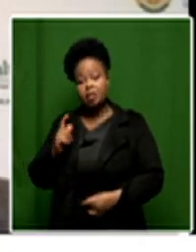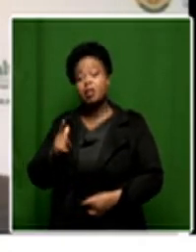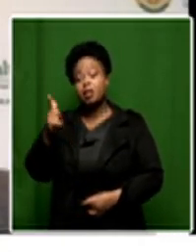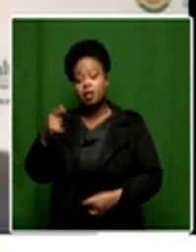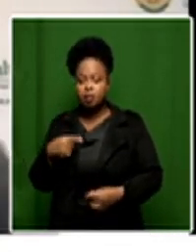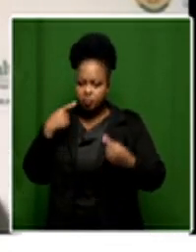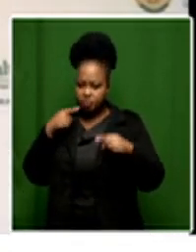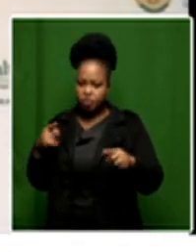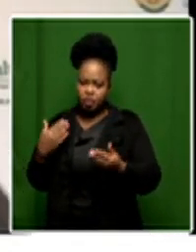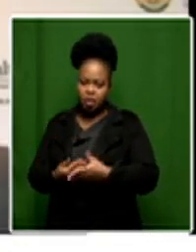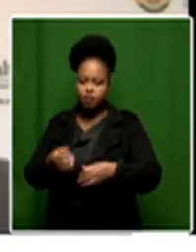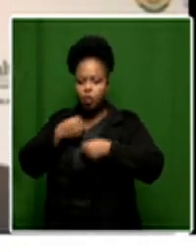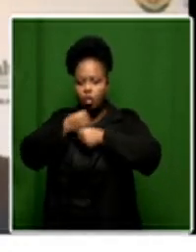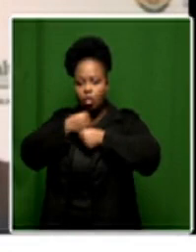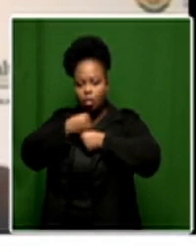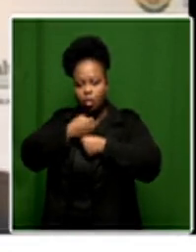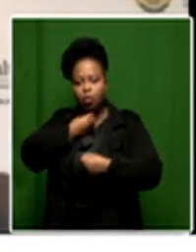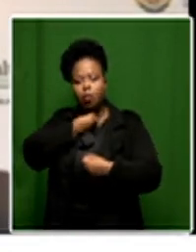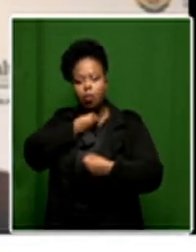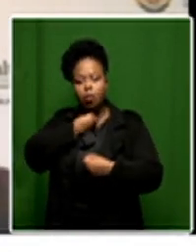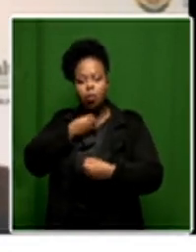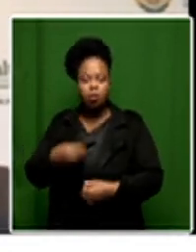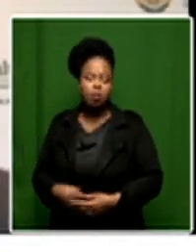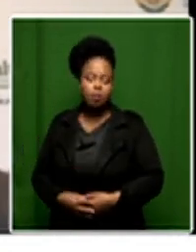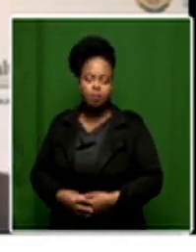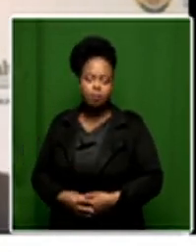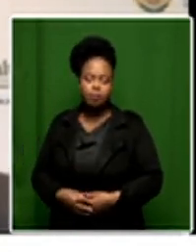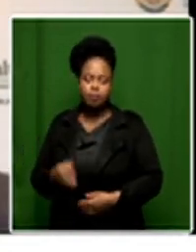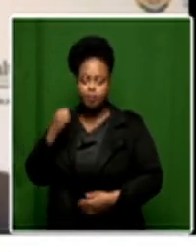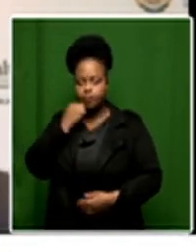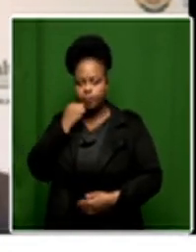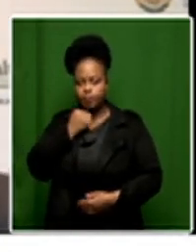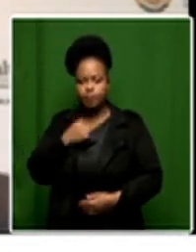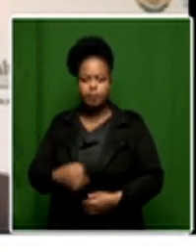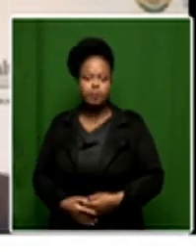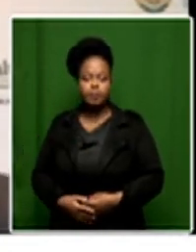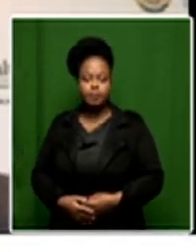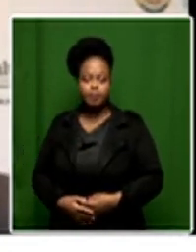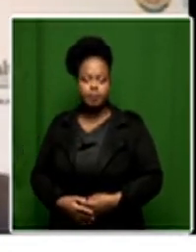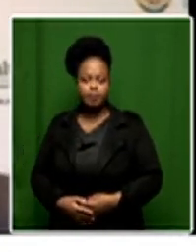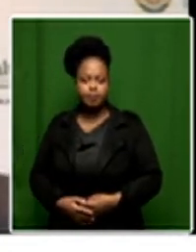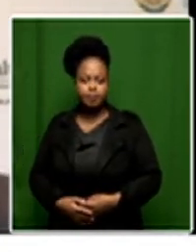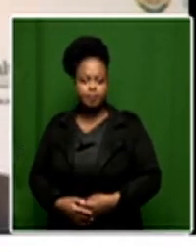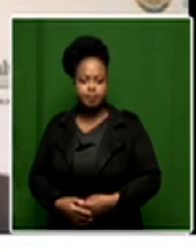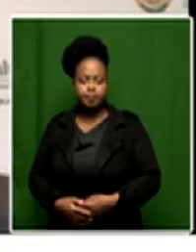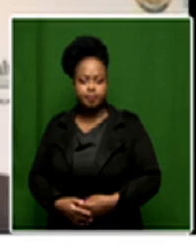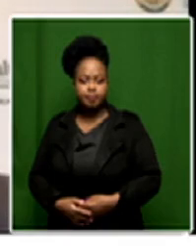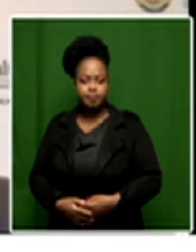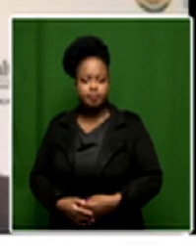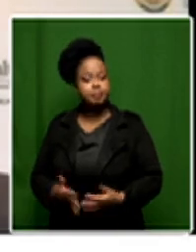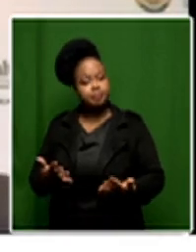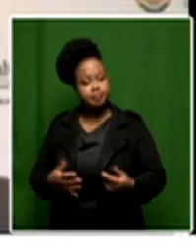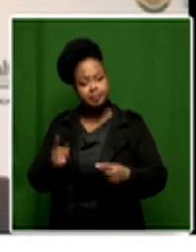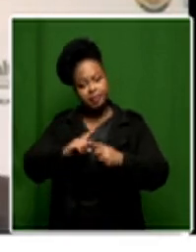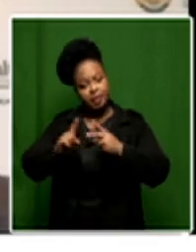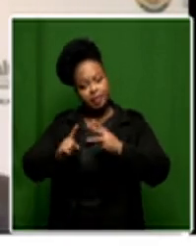tell. Excuse me. We'll be able to tell what is the situation. The